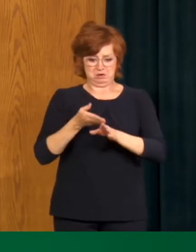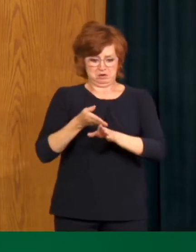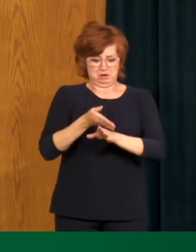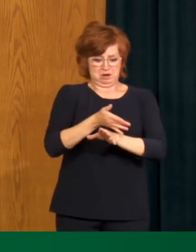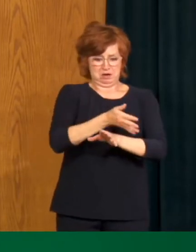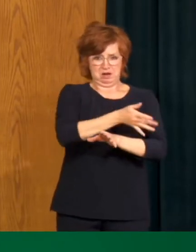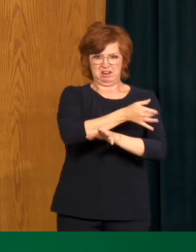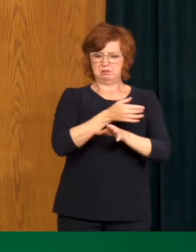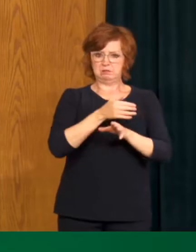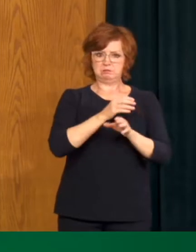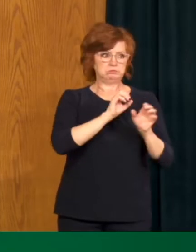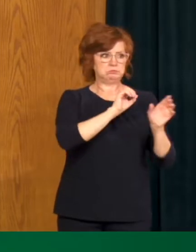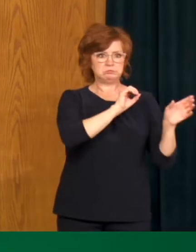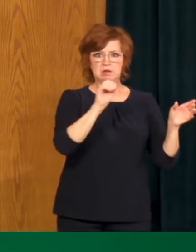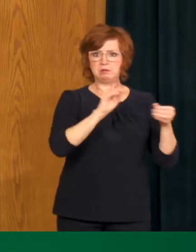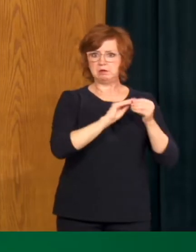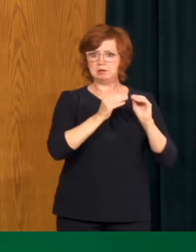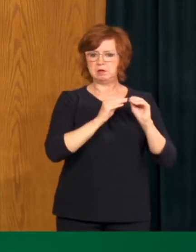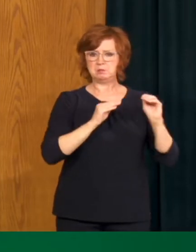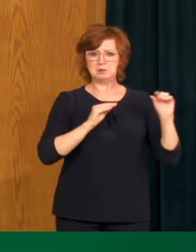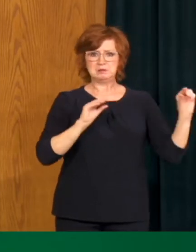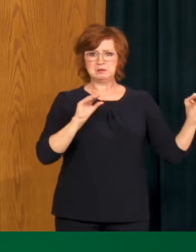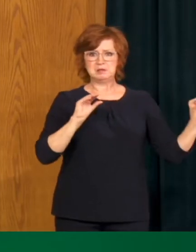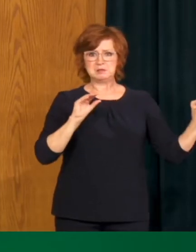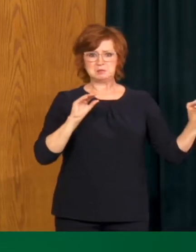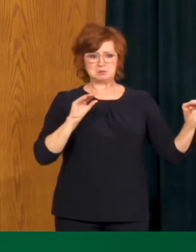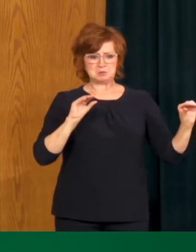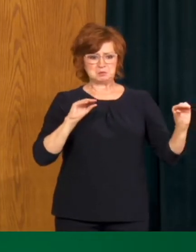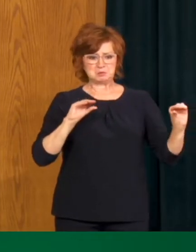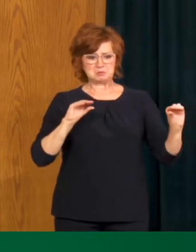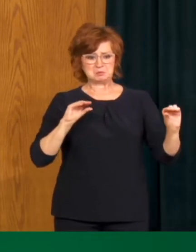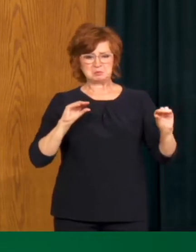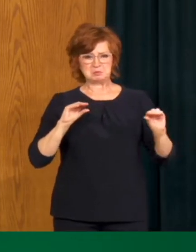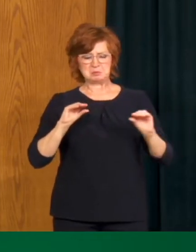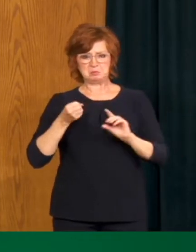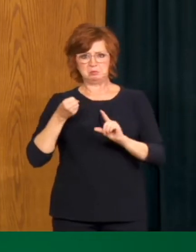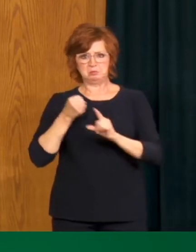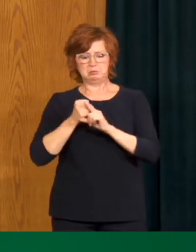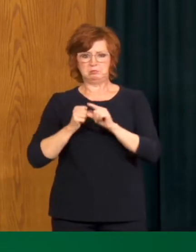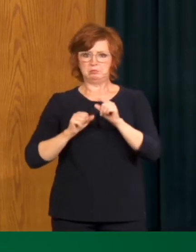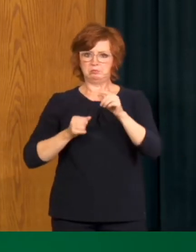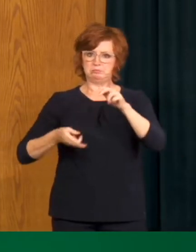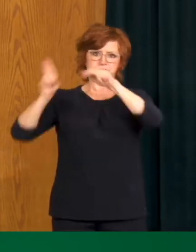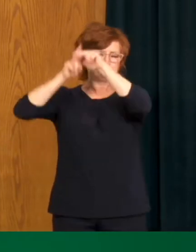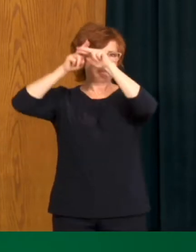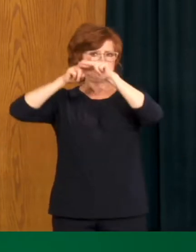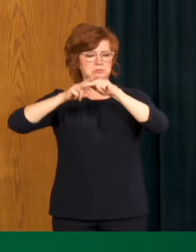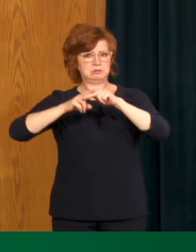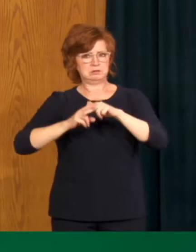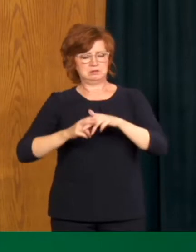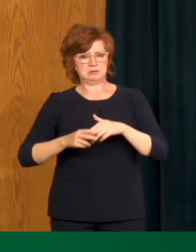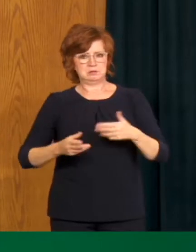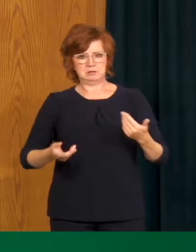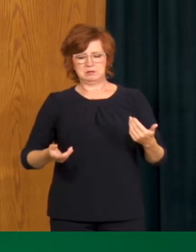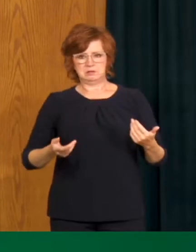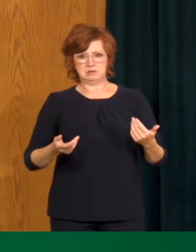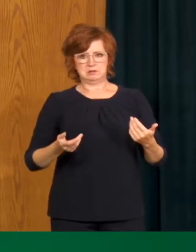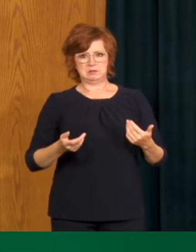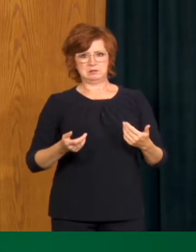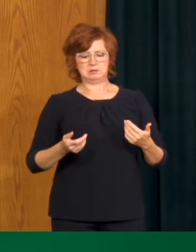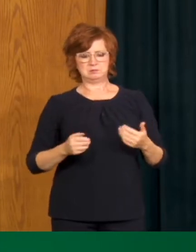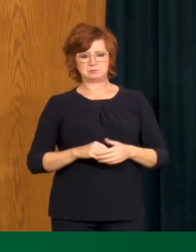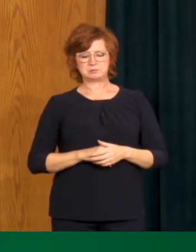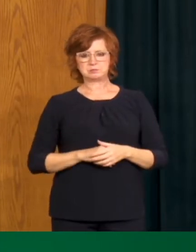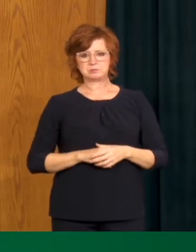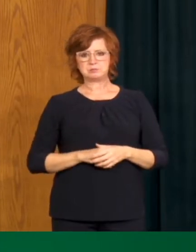this expansion of cases. And there too, numbers we're certainly saying is that when you're certainly